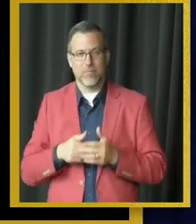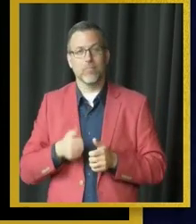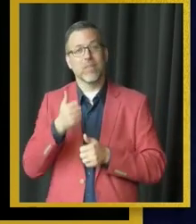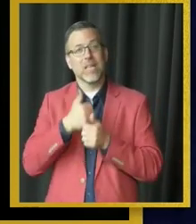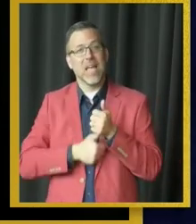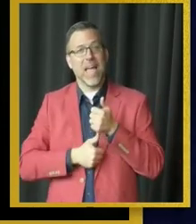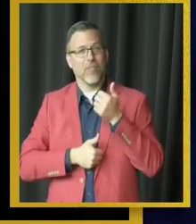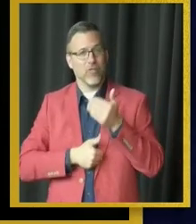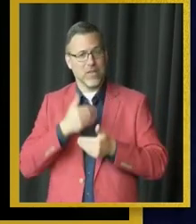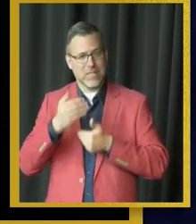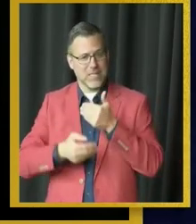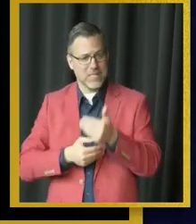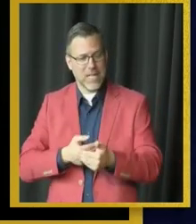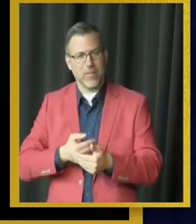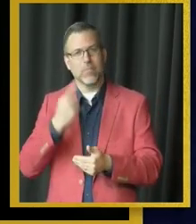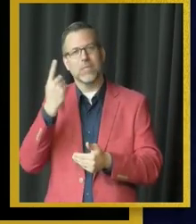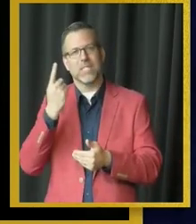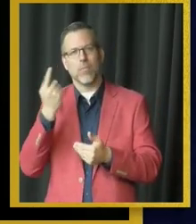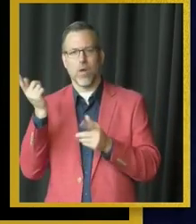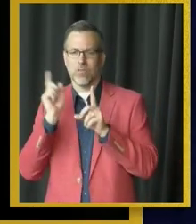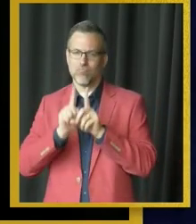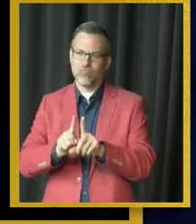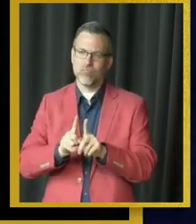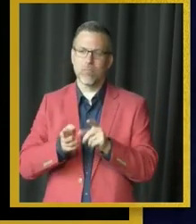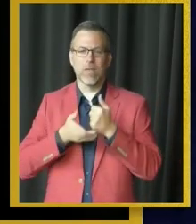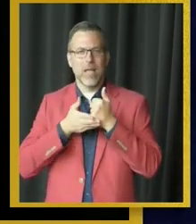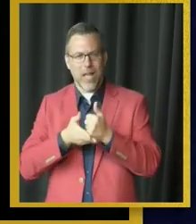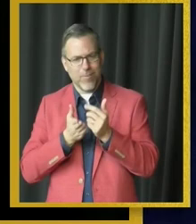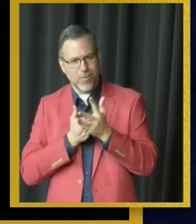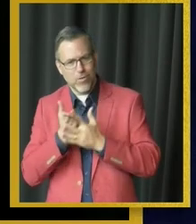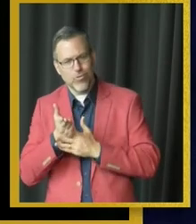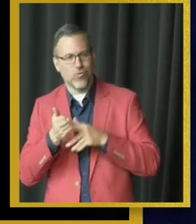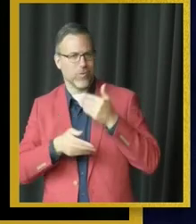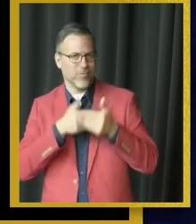this journey, someone was there alongside with me, guiding me through the process.